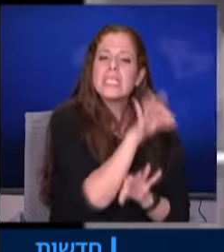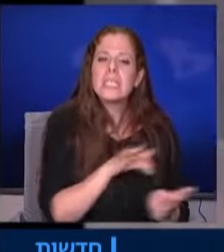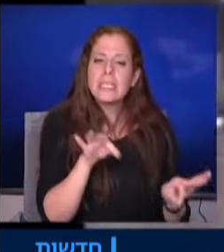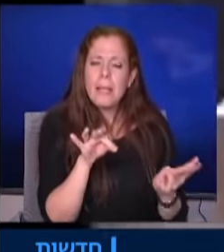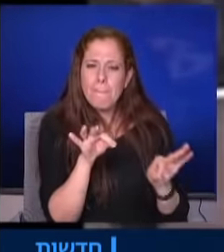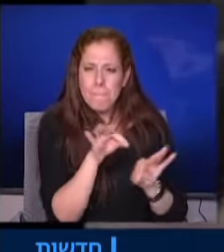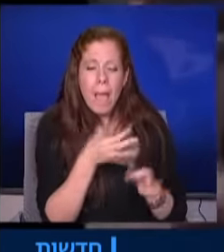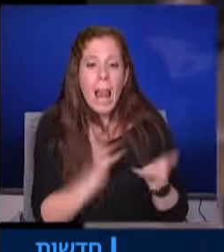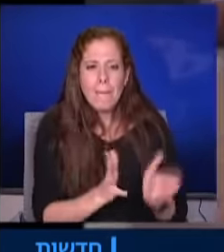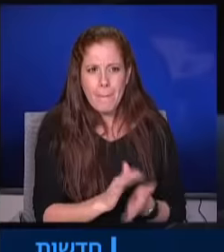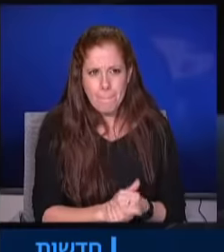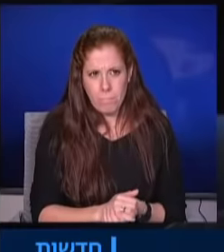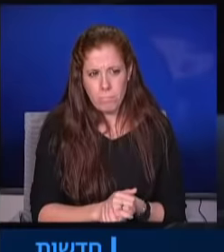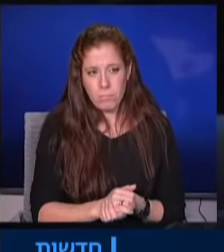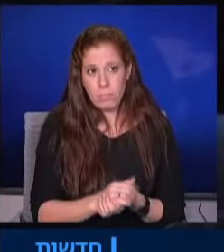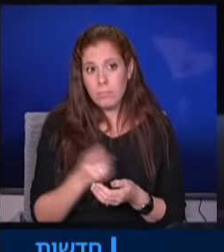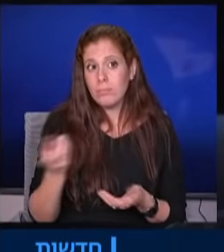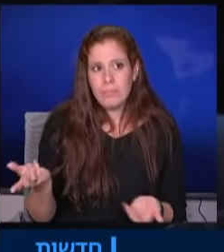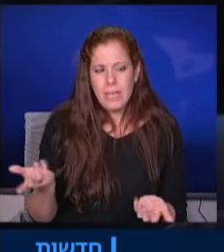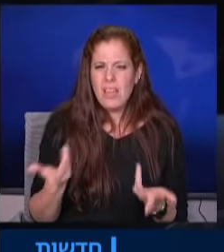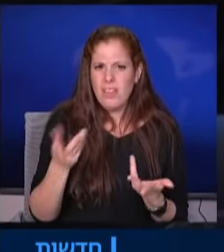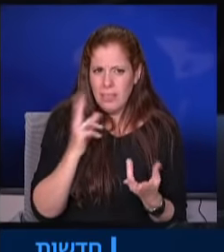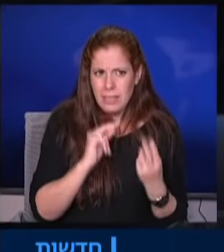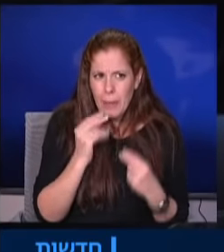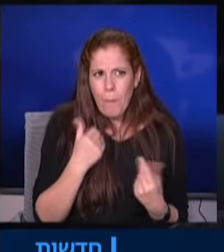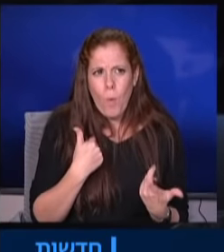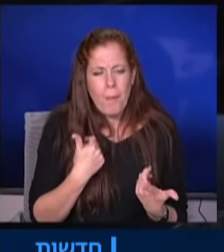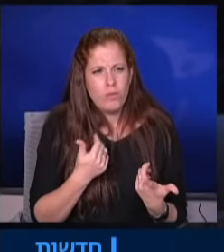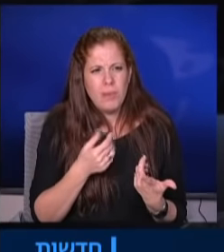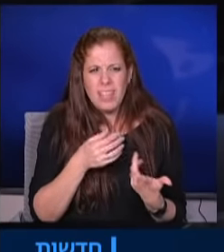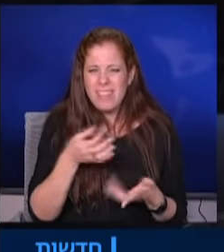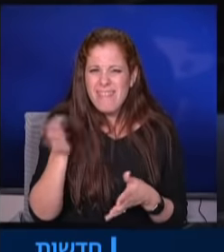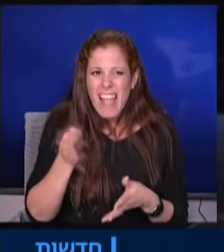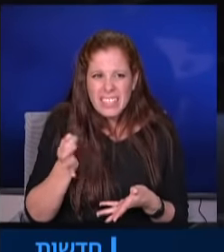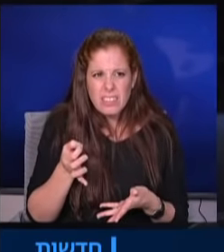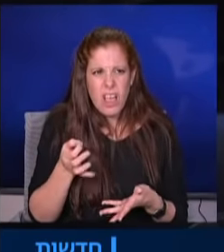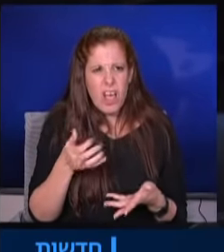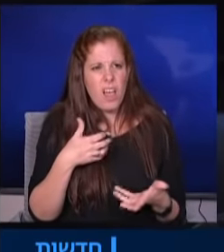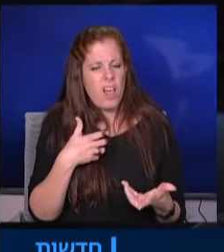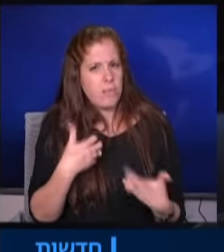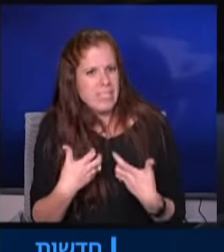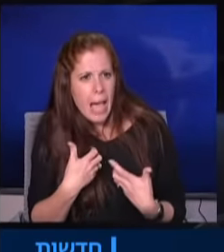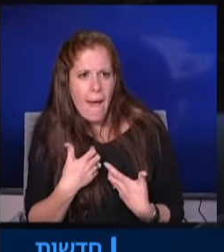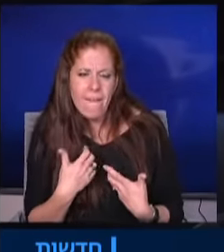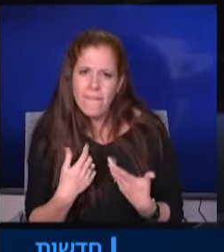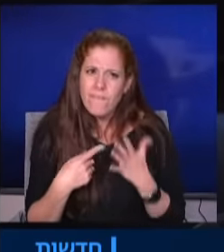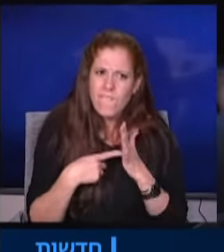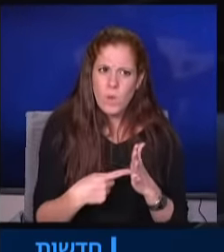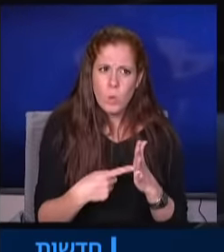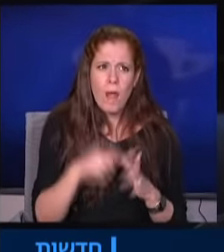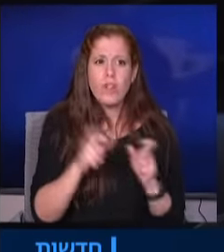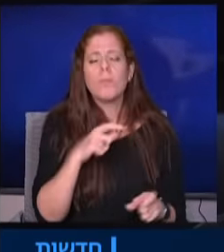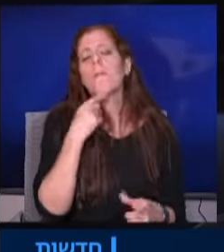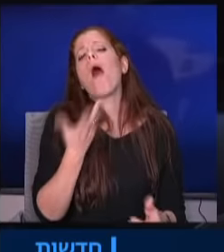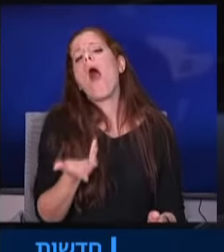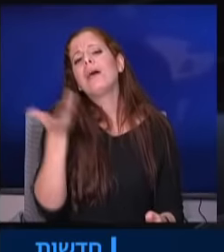can do a horror movie like The Exorcist, which is words, blasphemers, acting, showing it, but people go, oh, it's a